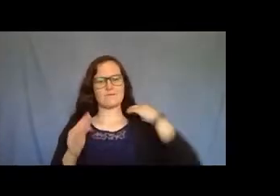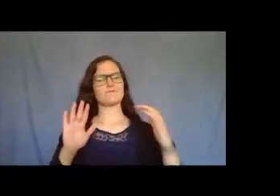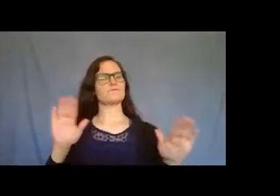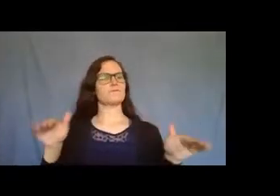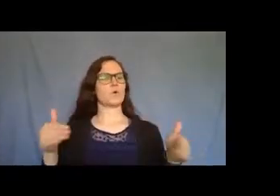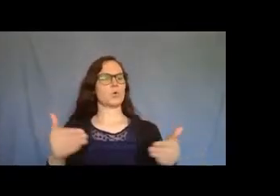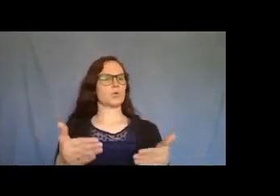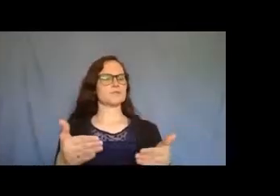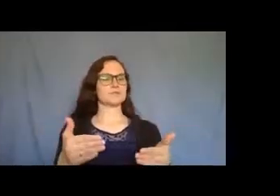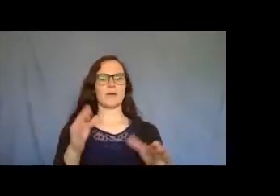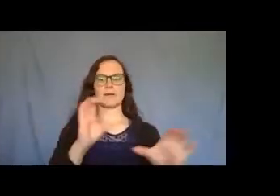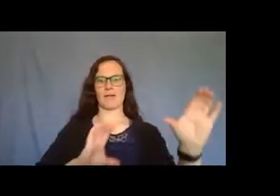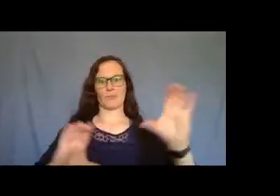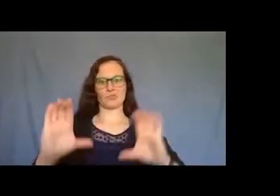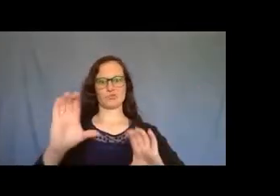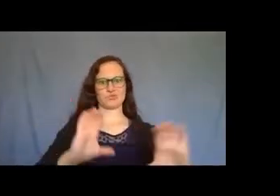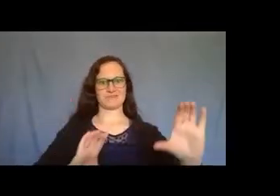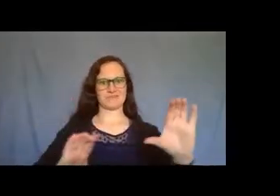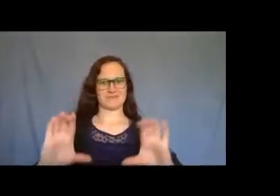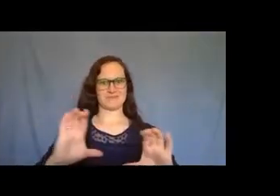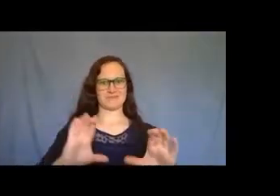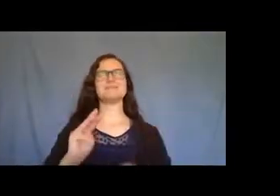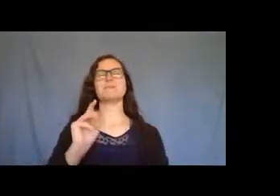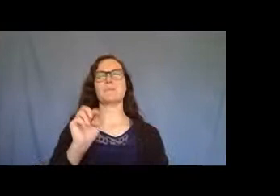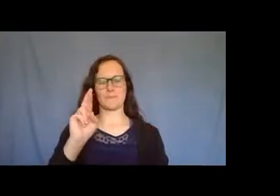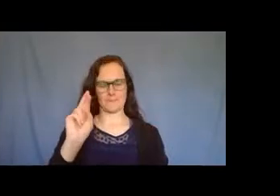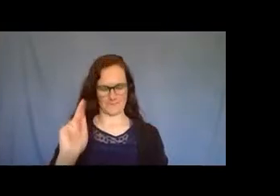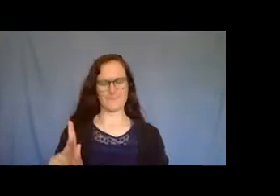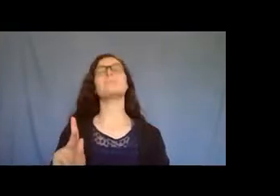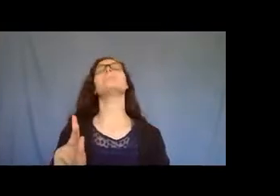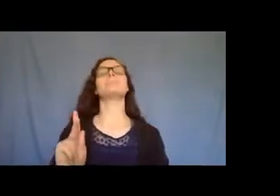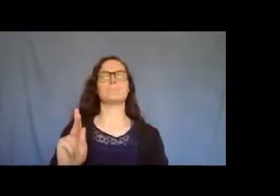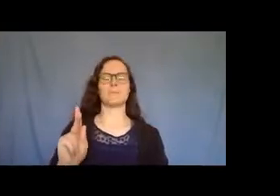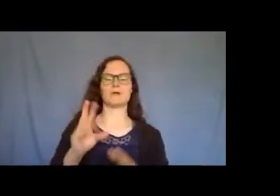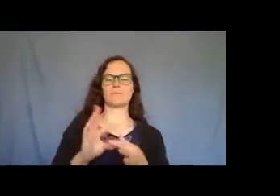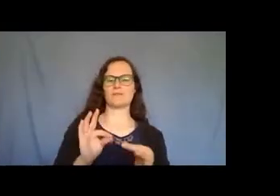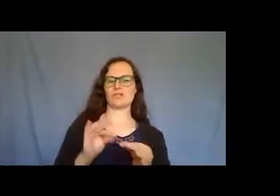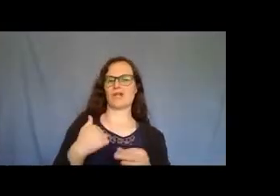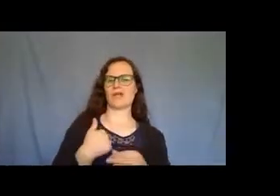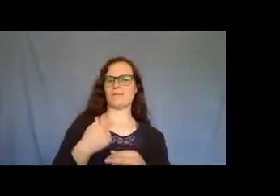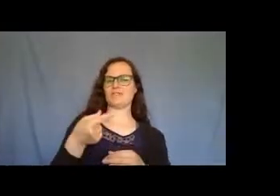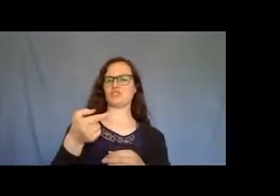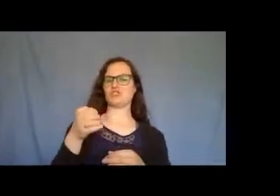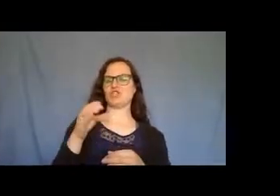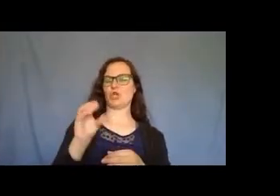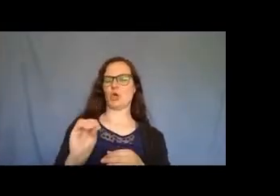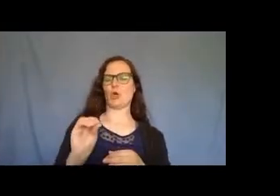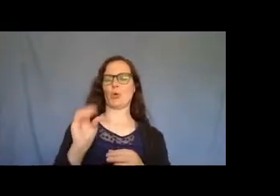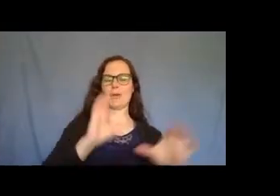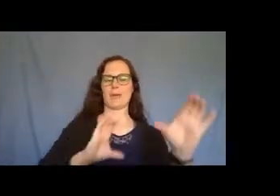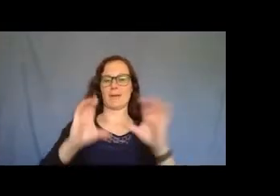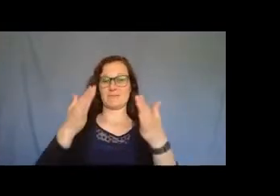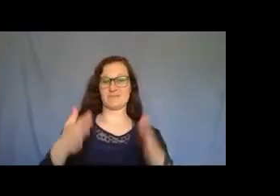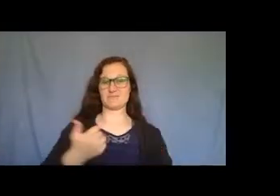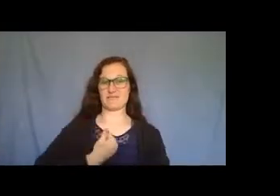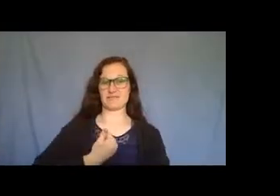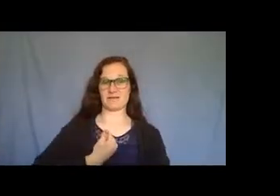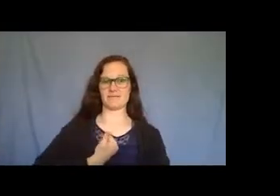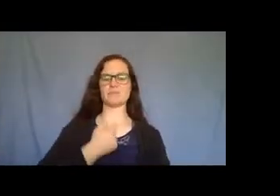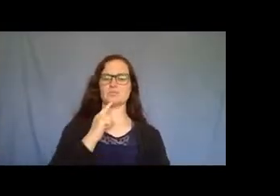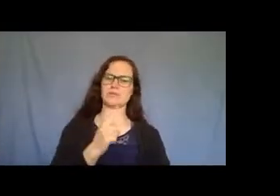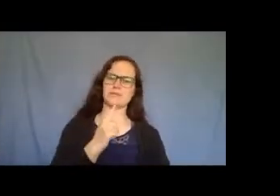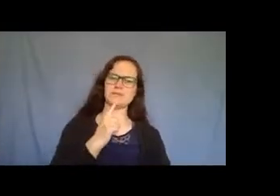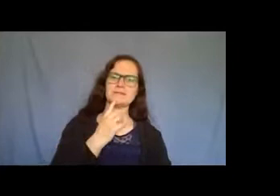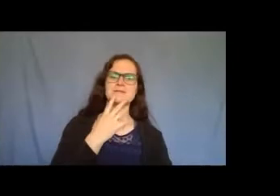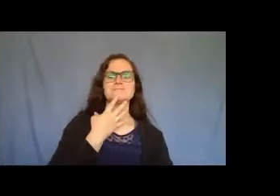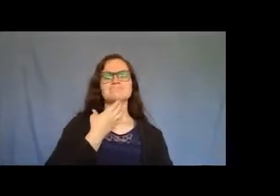on chemistry, which, as Mark mentioned, I'm a geochemist, and so this is something I'm very passionate about. And we're going to have a number